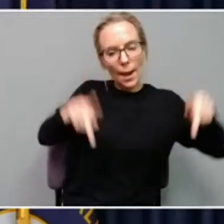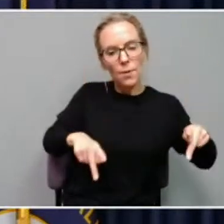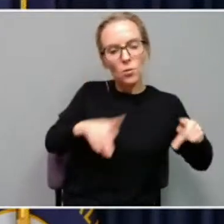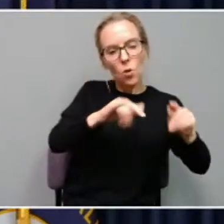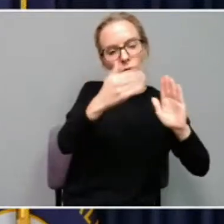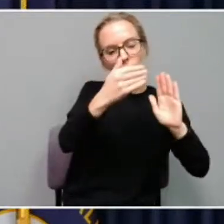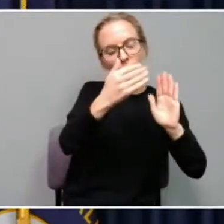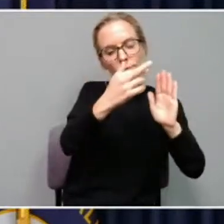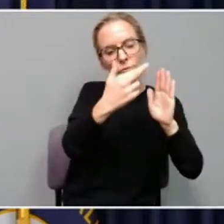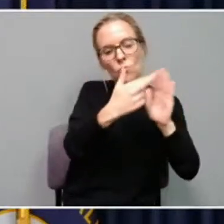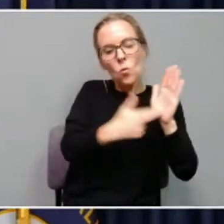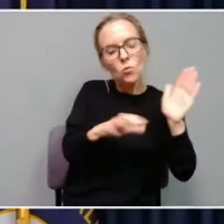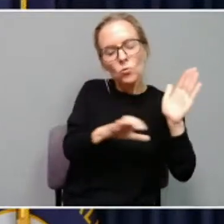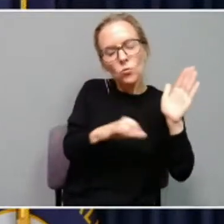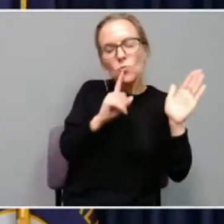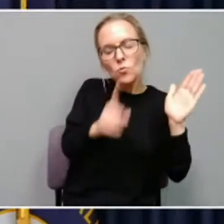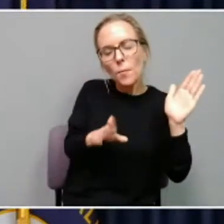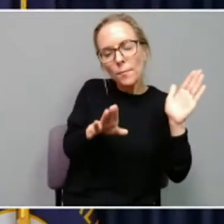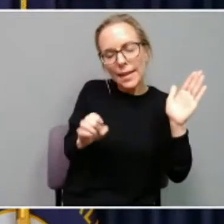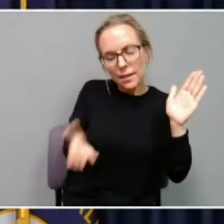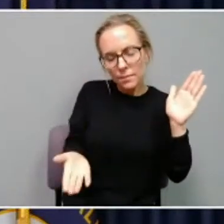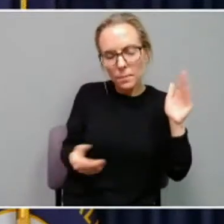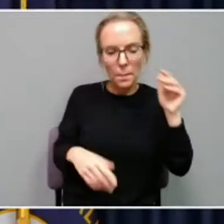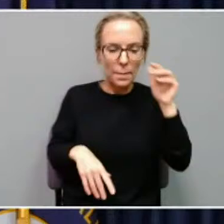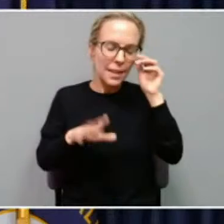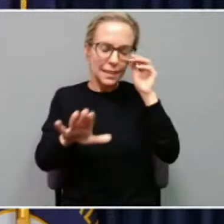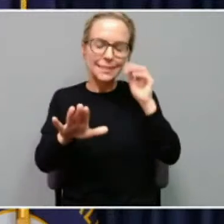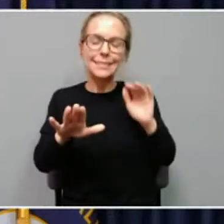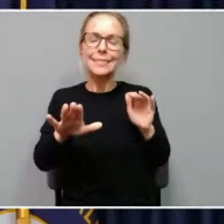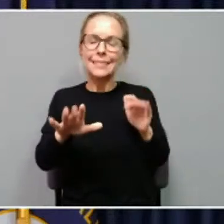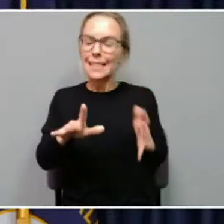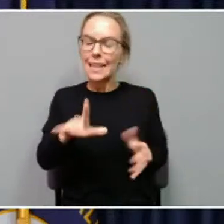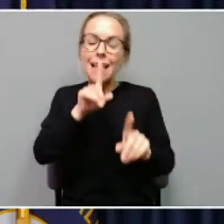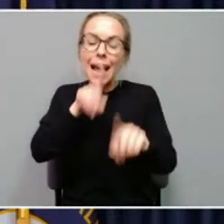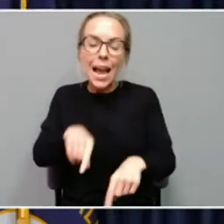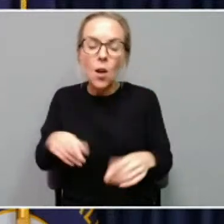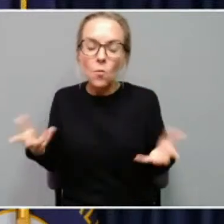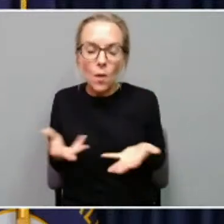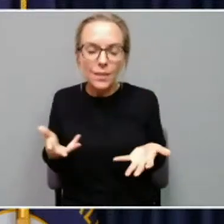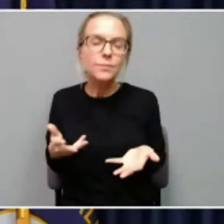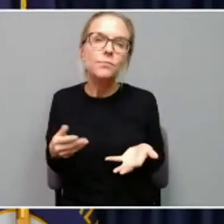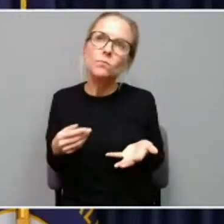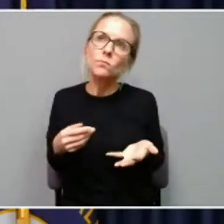Listen, the answer here is it's